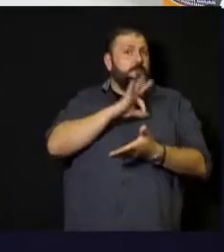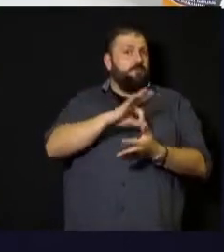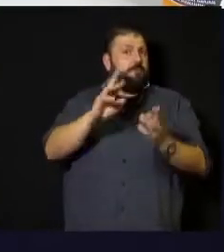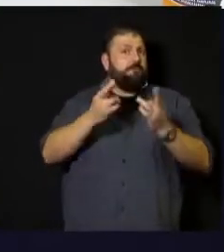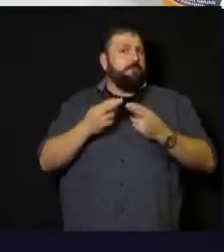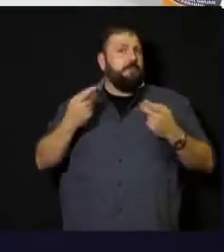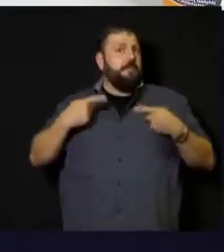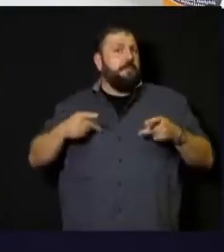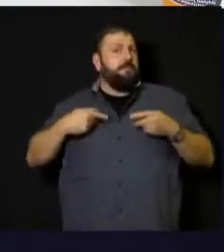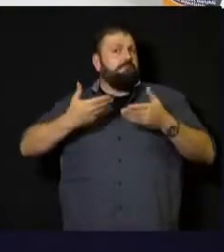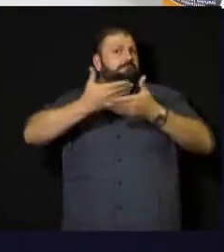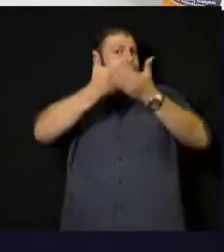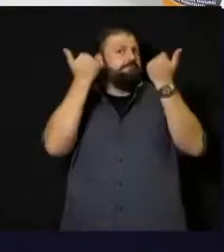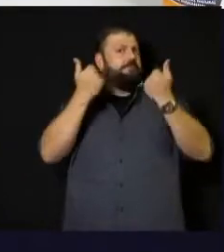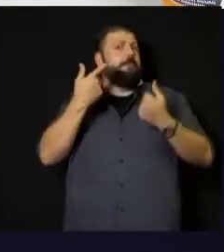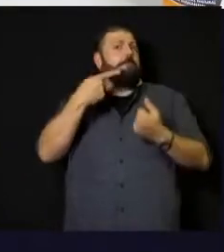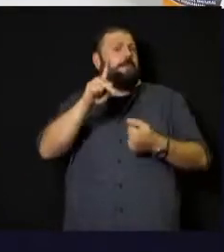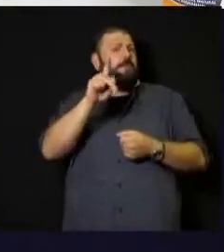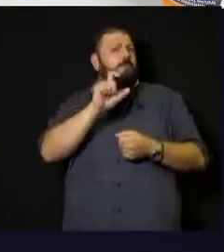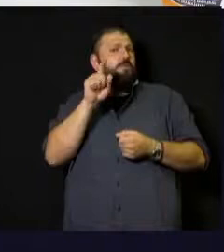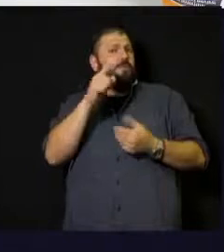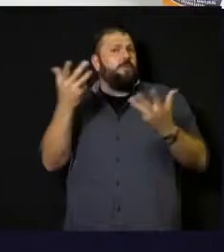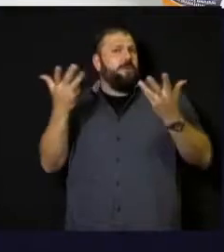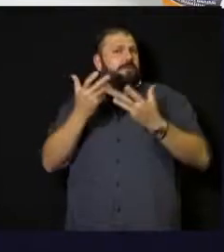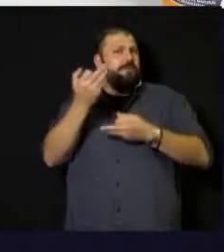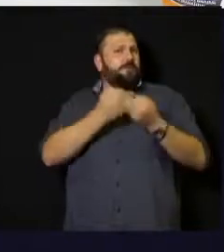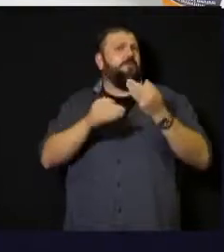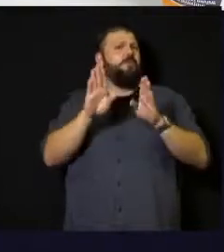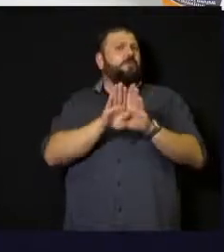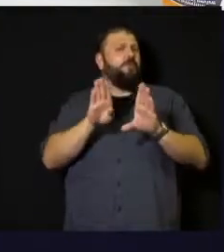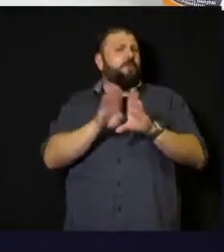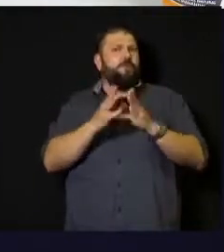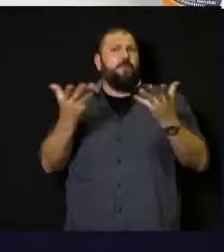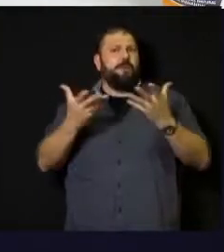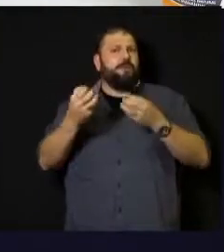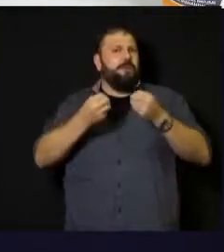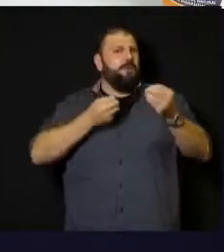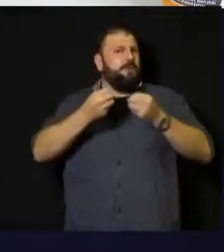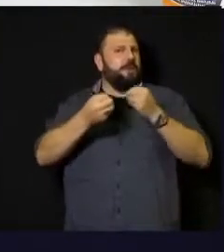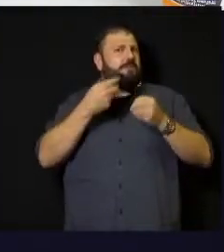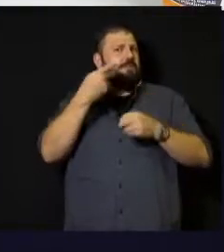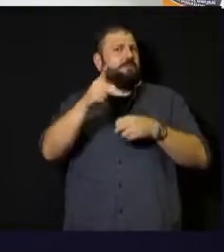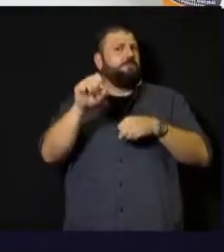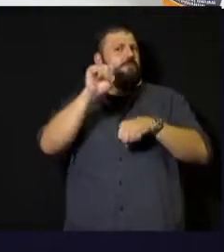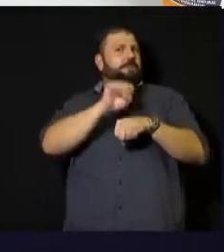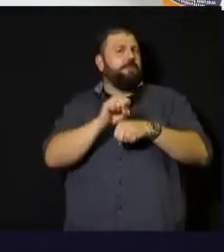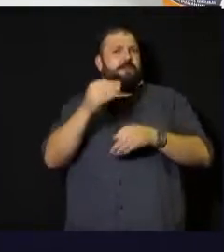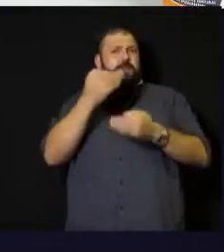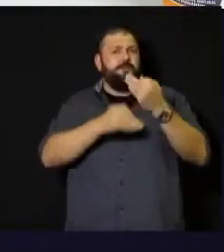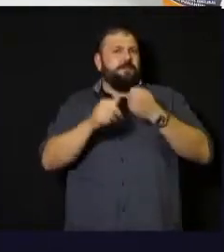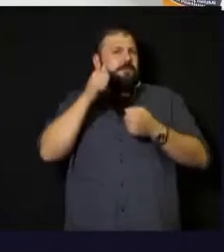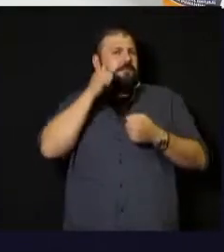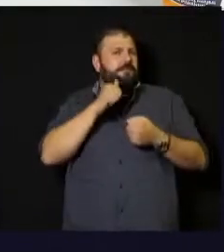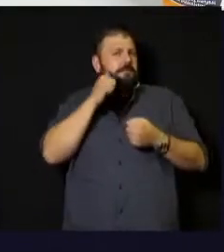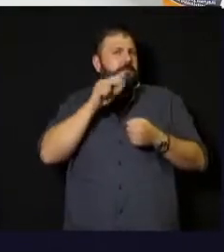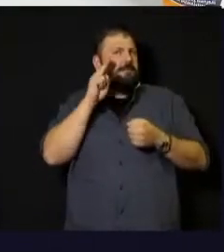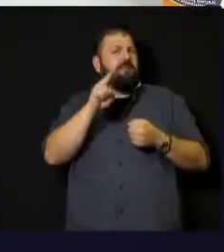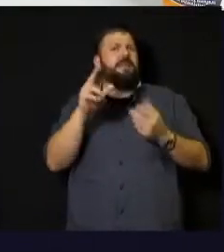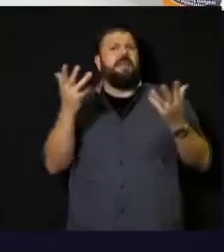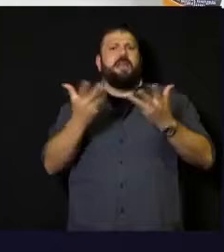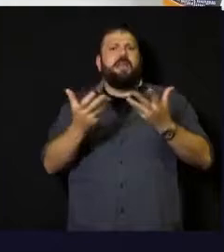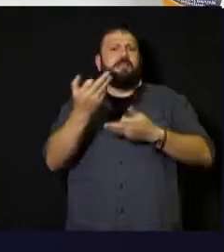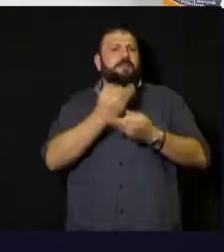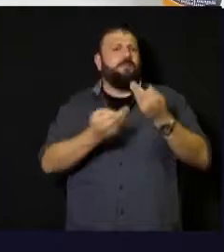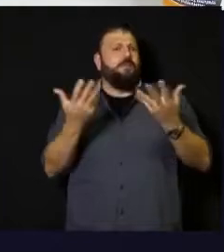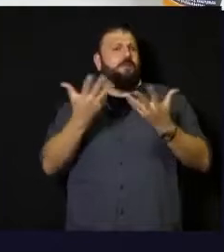few, or maybe not yet. But beside that, how are you visualizing this, and how are you organizing your week to